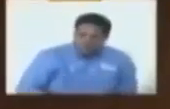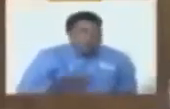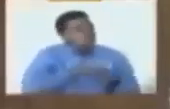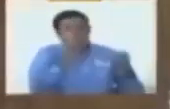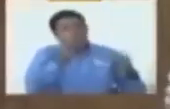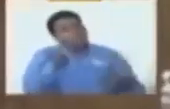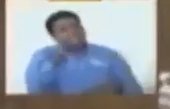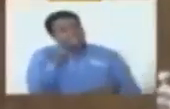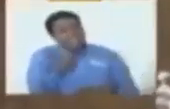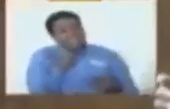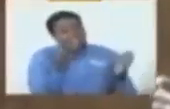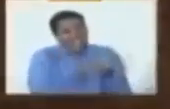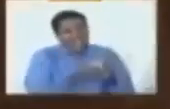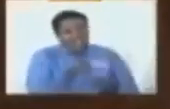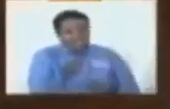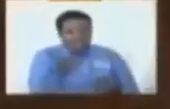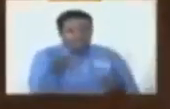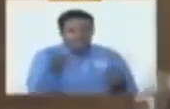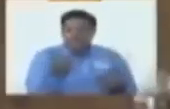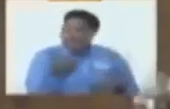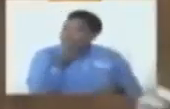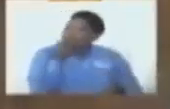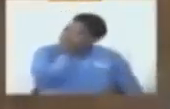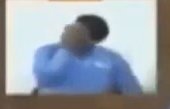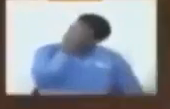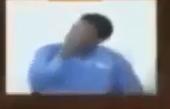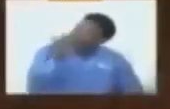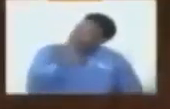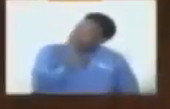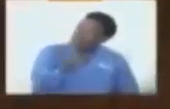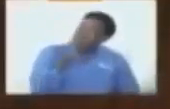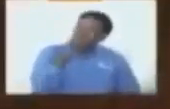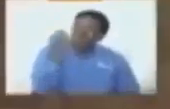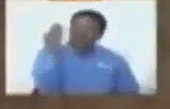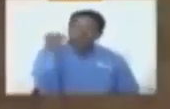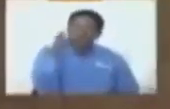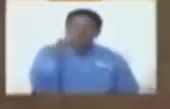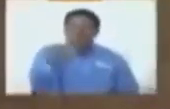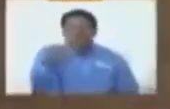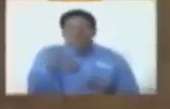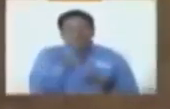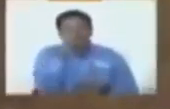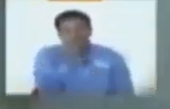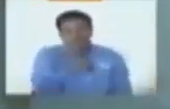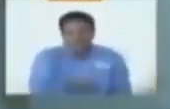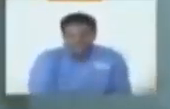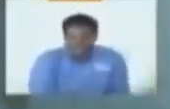say it. Go on, stop it. Do it, man. You're better than that. All right. I expect another from you.